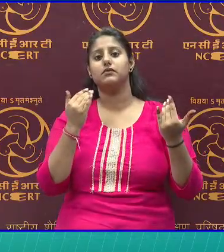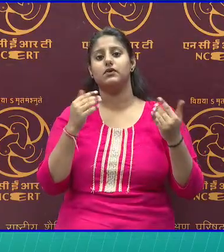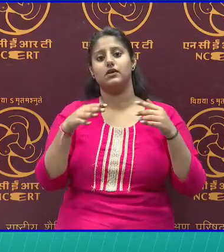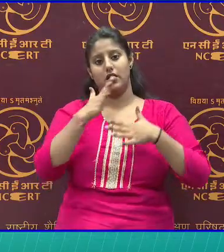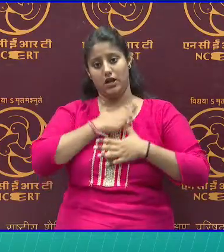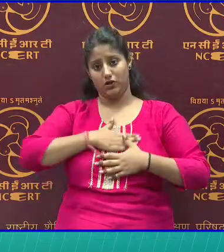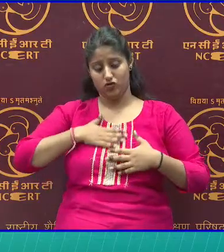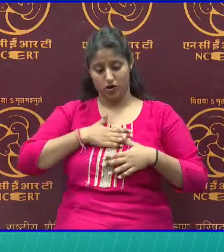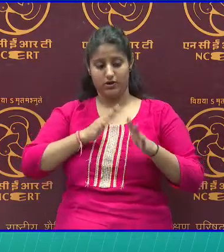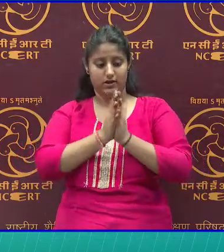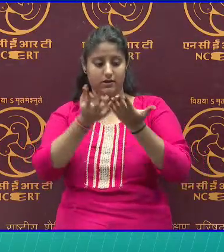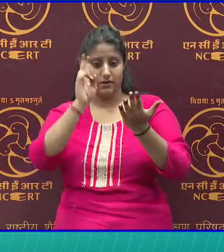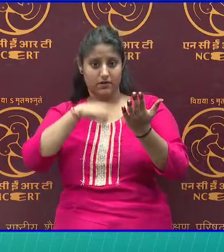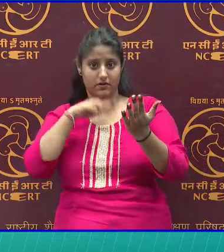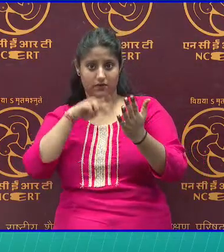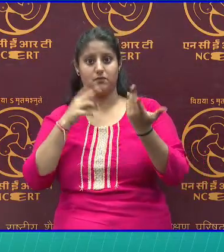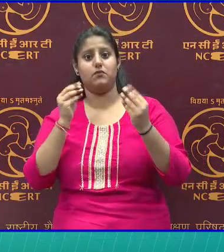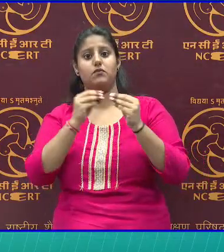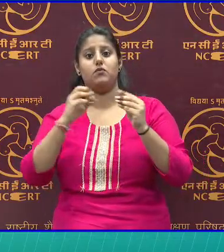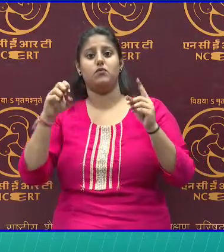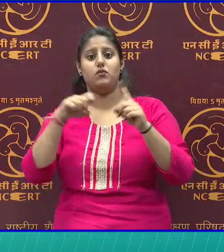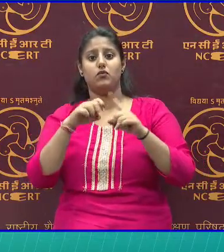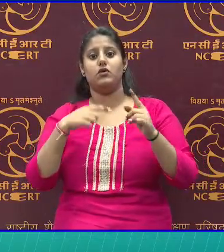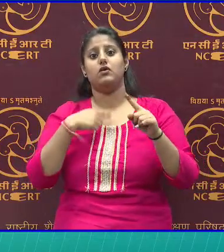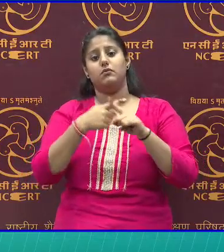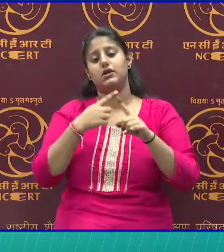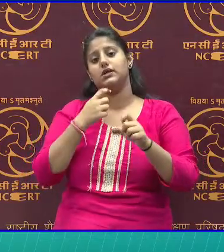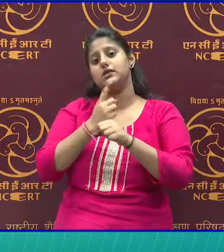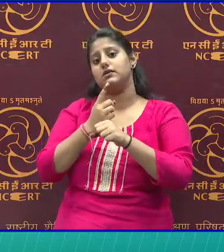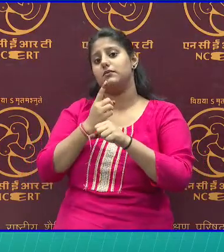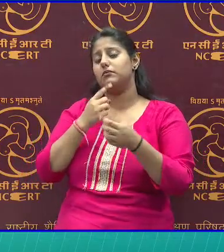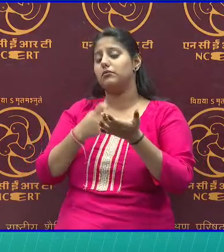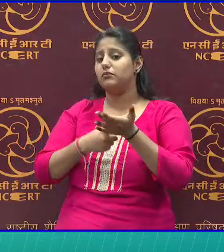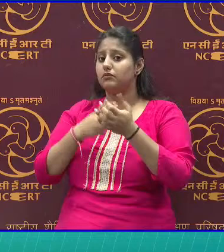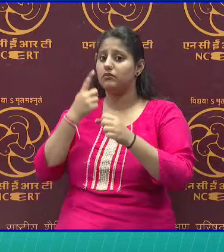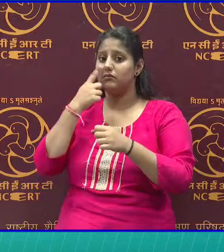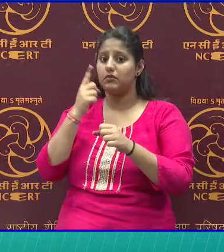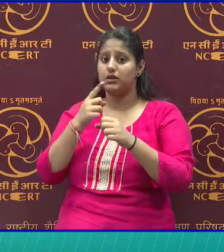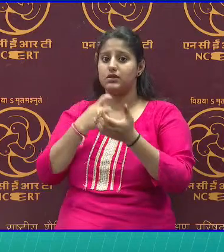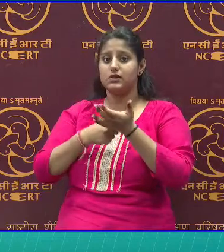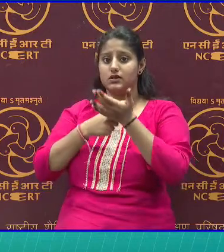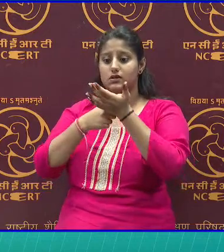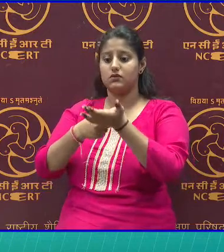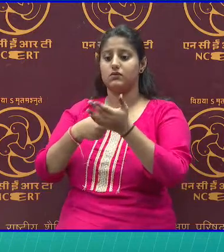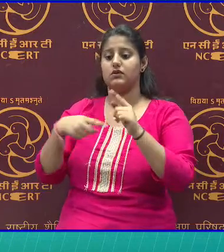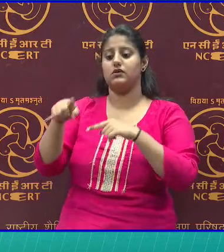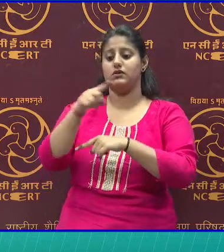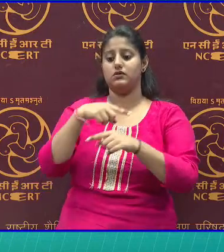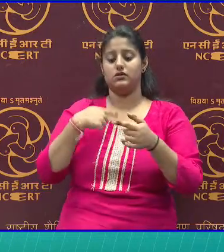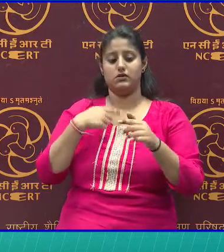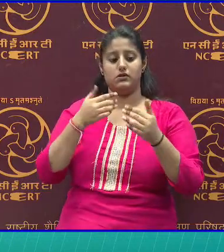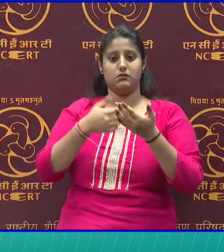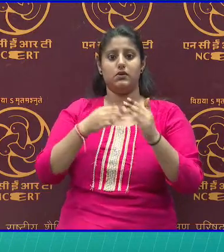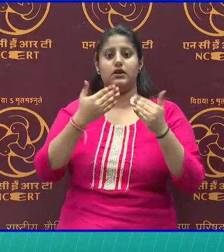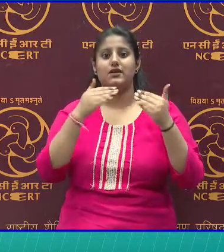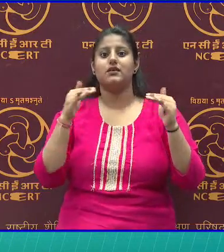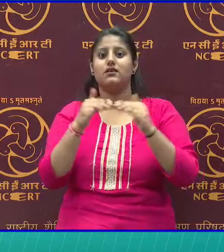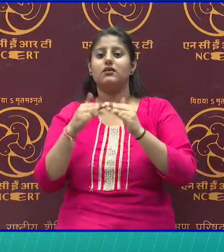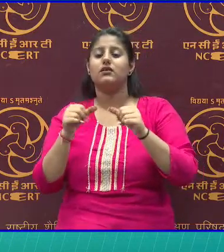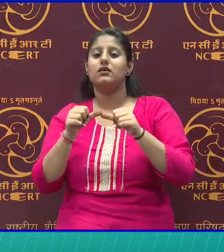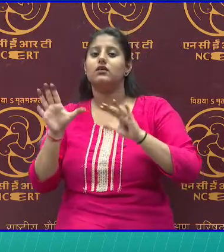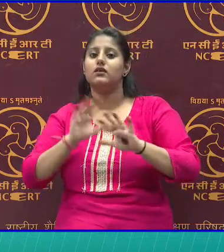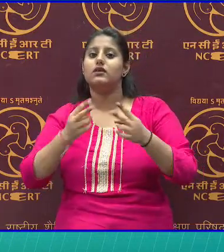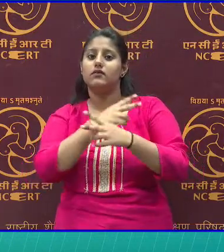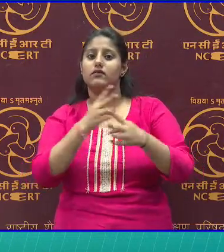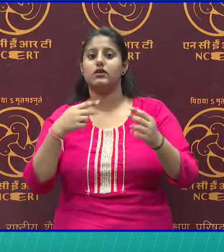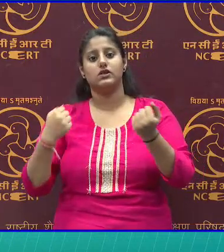enjoy reading the book, and have a request to the parents as well, because we have used and we have introduced the different activities with the